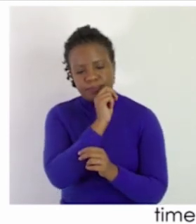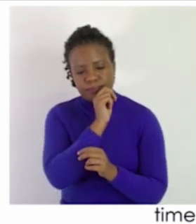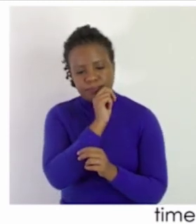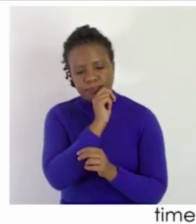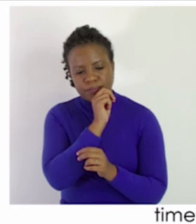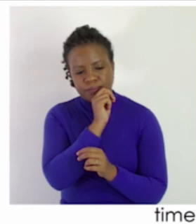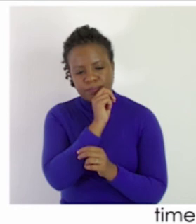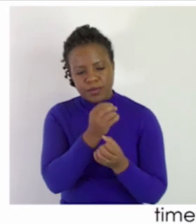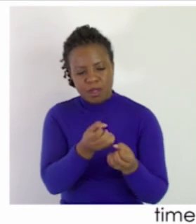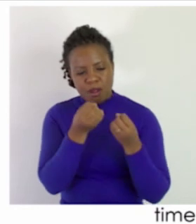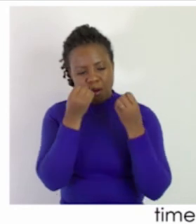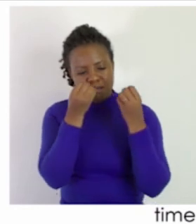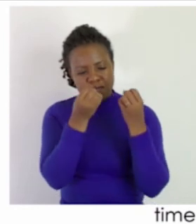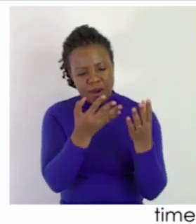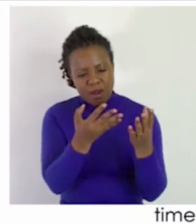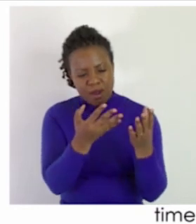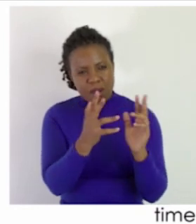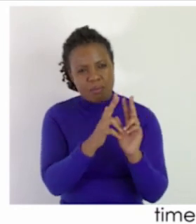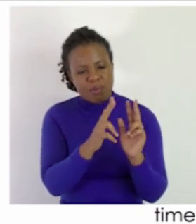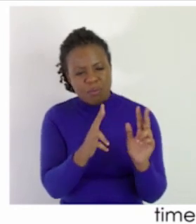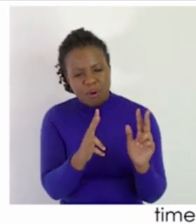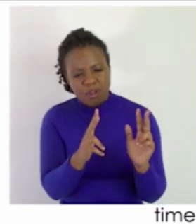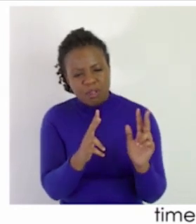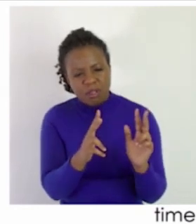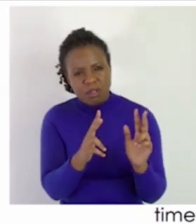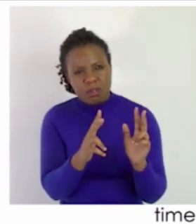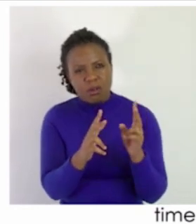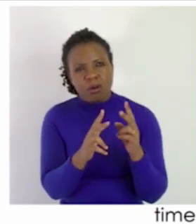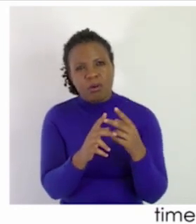there are a lot of people waiting to buy tickets